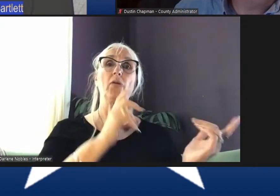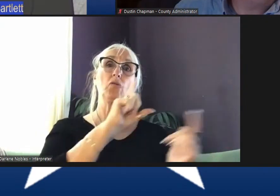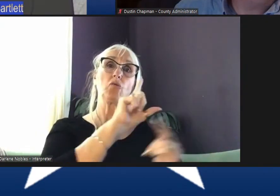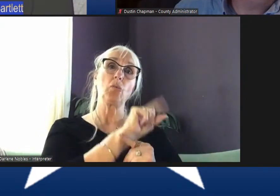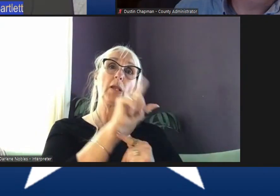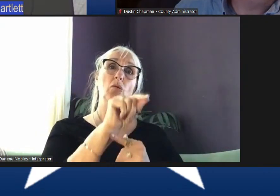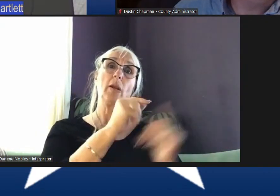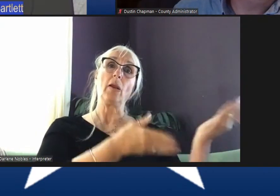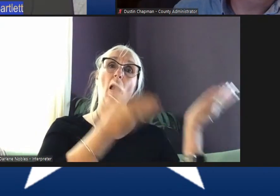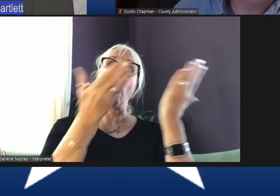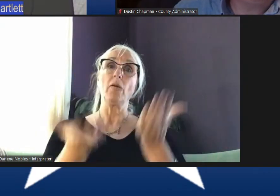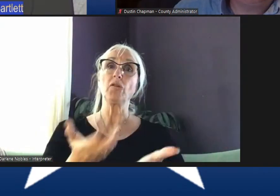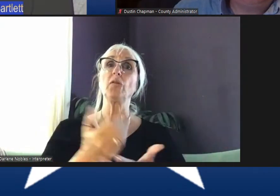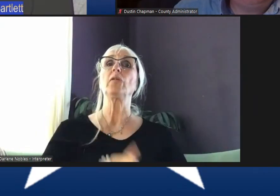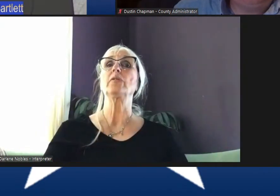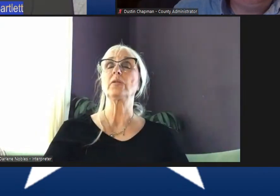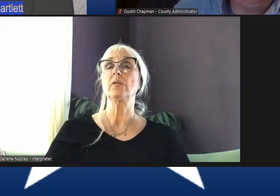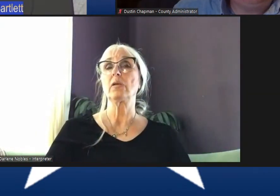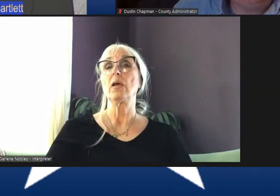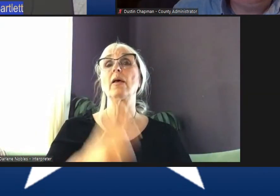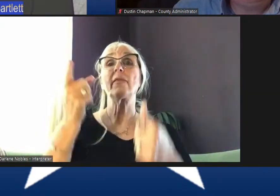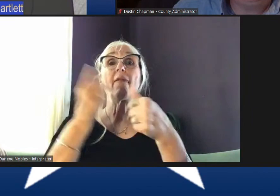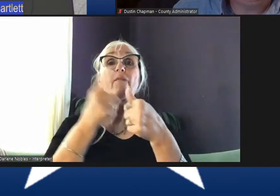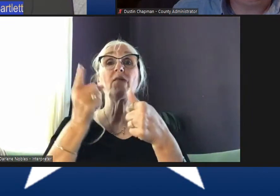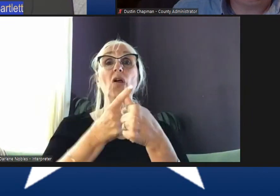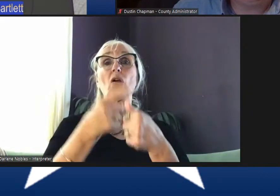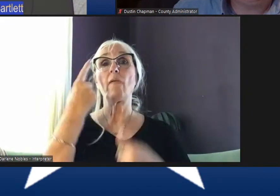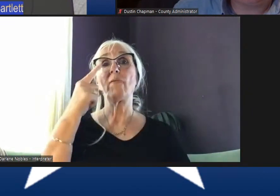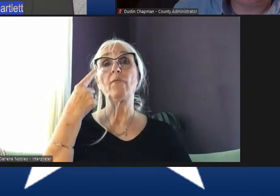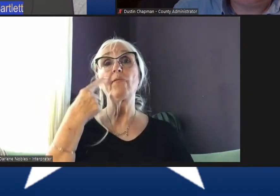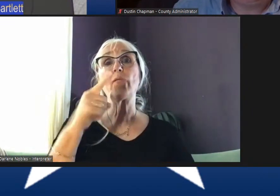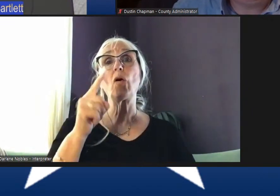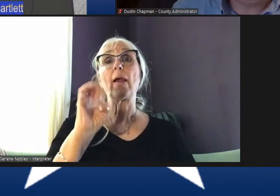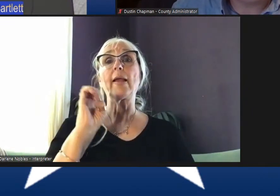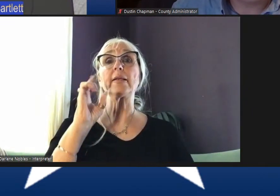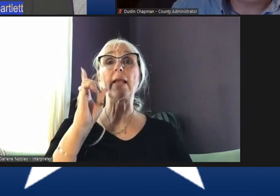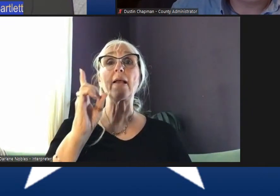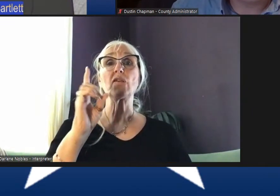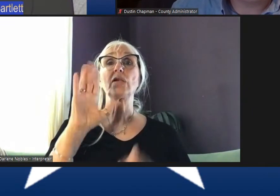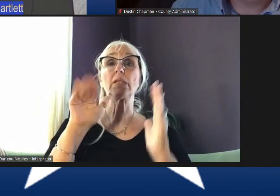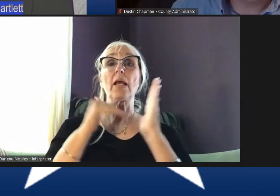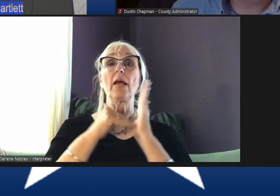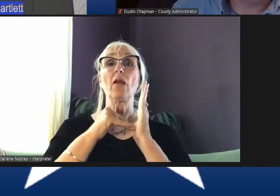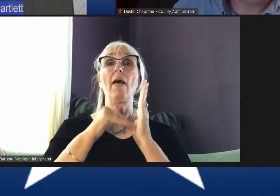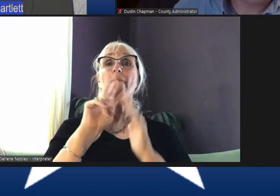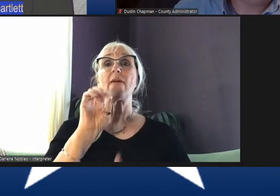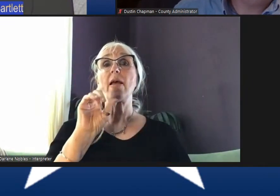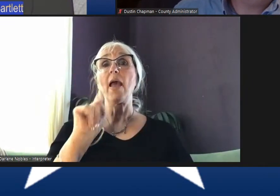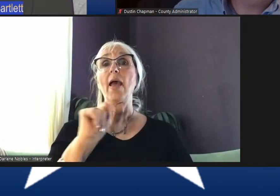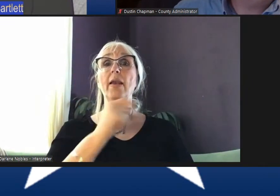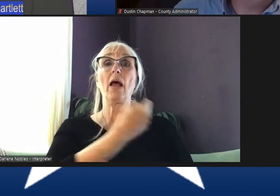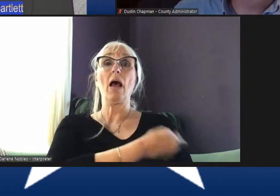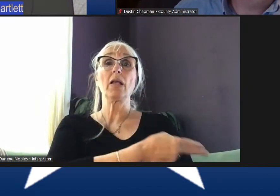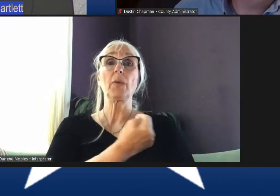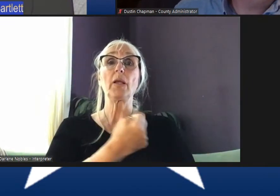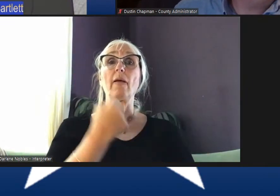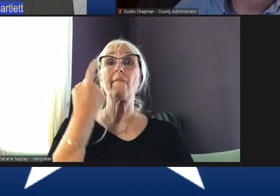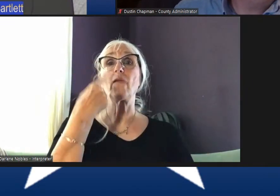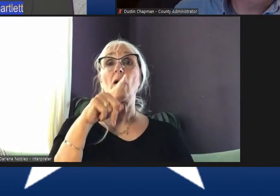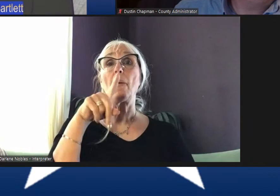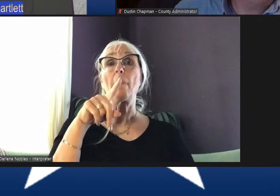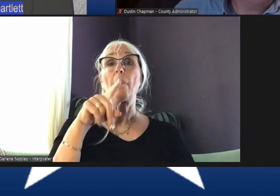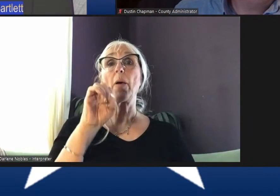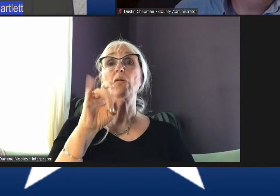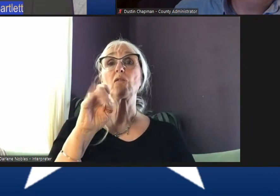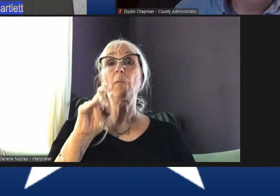So like Dustin said, the first is for the Education Center and Veterinary Hospital, second for the Hoofstock Barn.